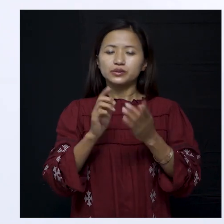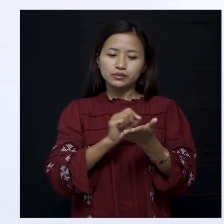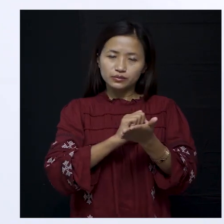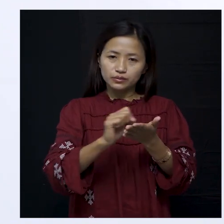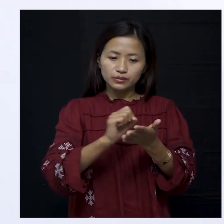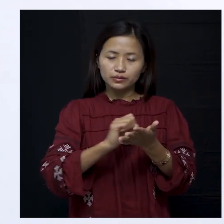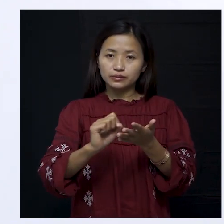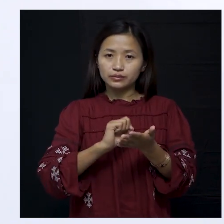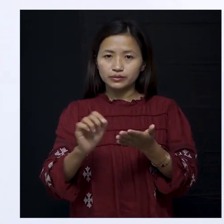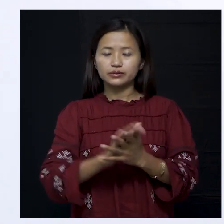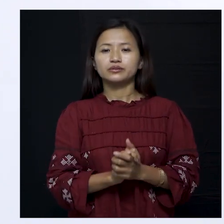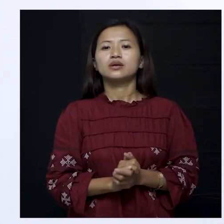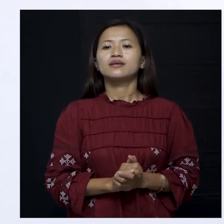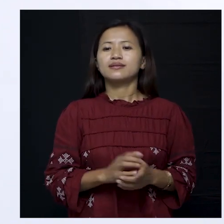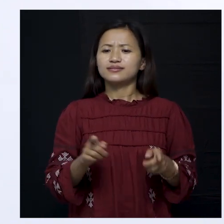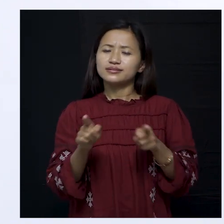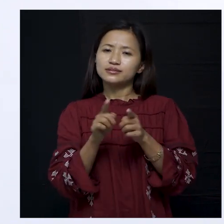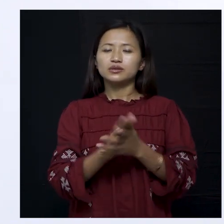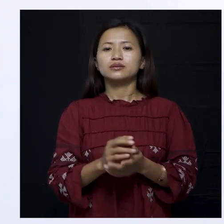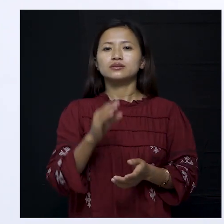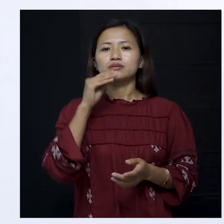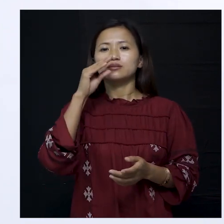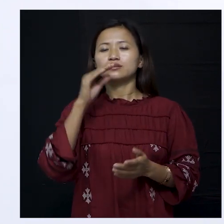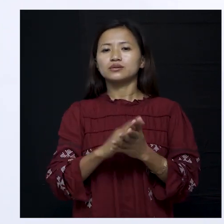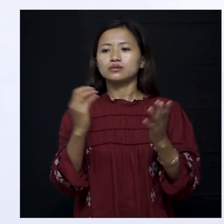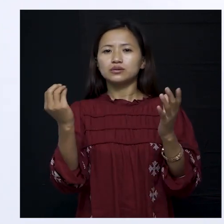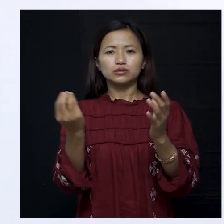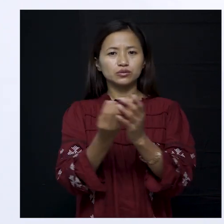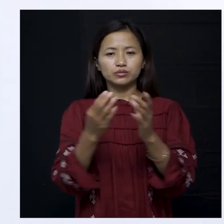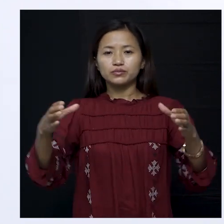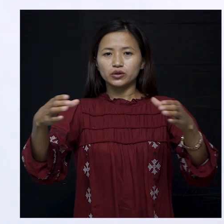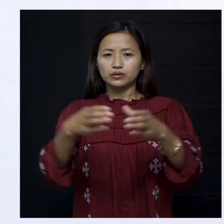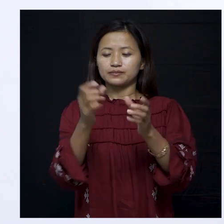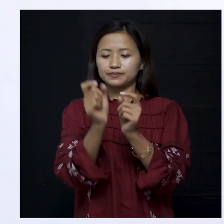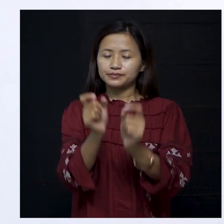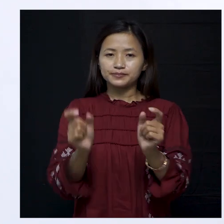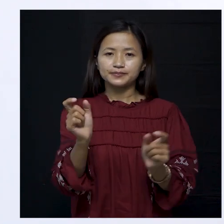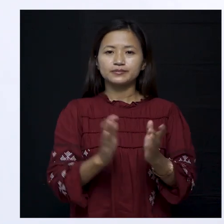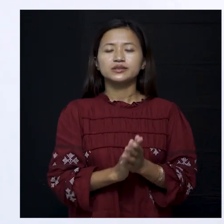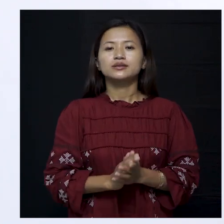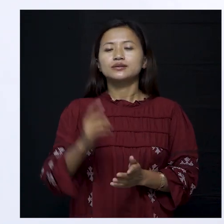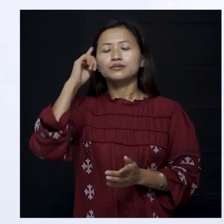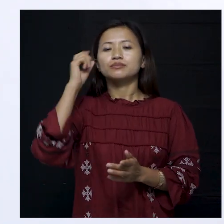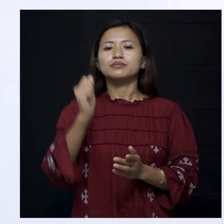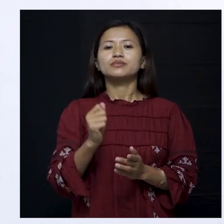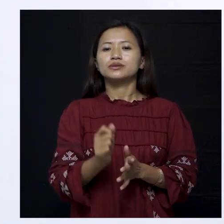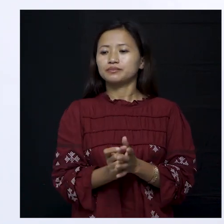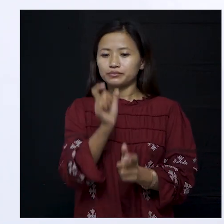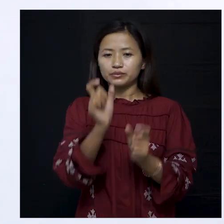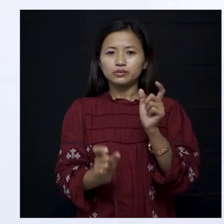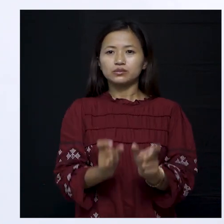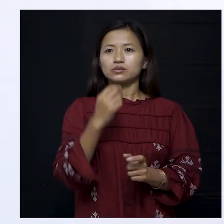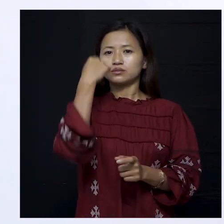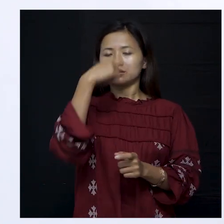as if you are speaking to someone or to a group of people. And always remember your audience, okay? What type